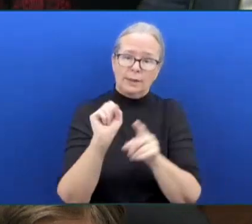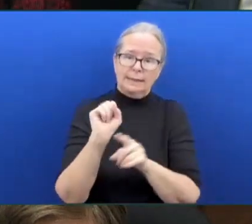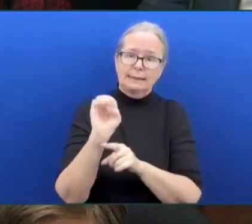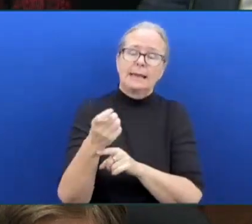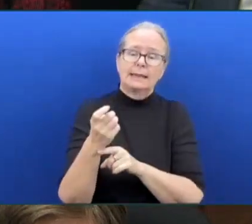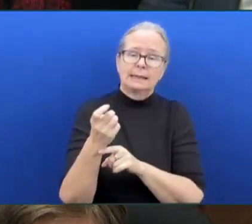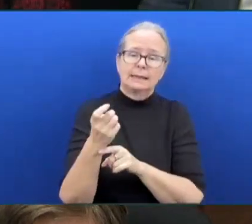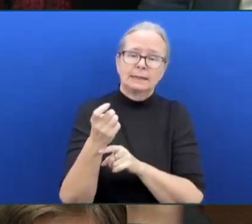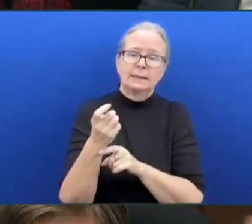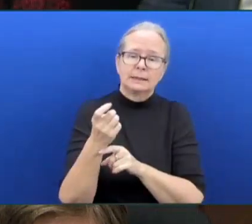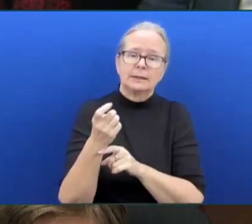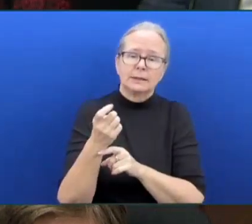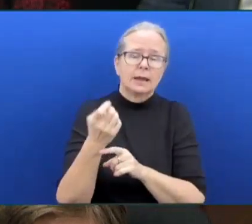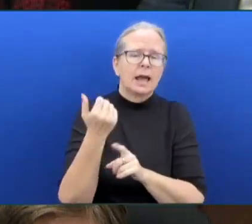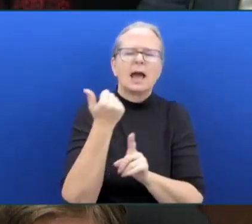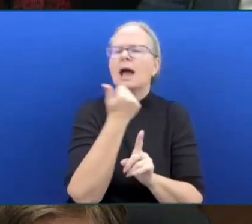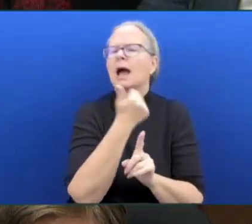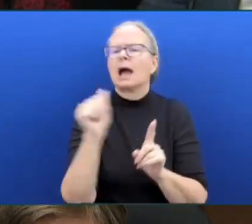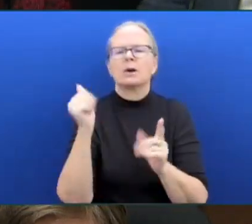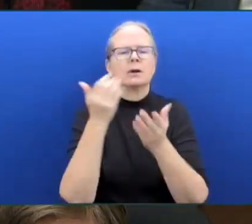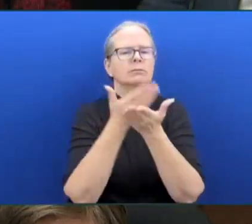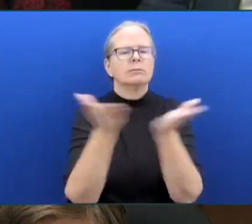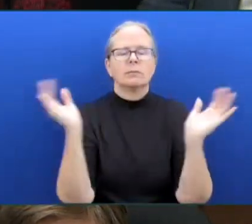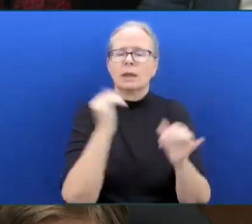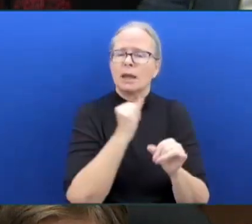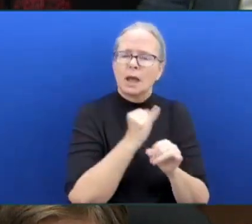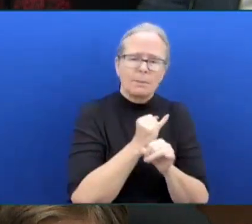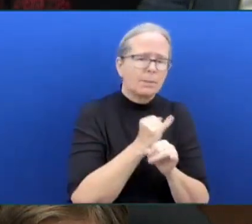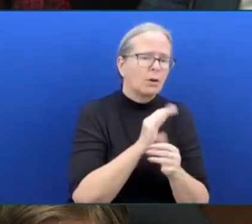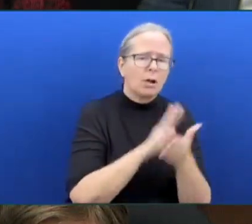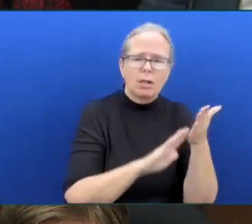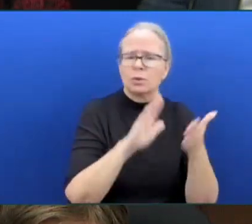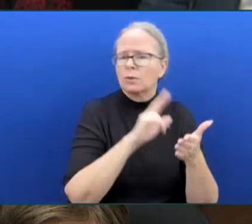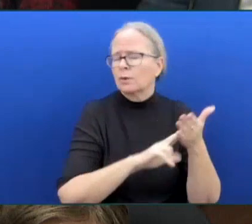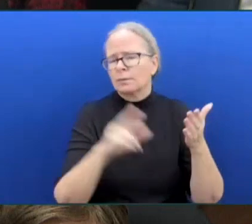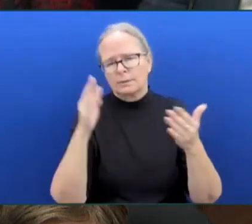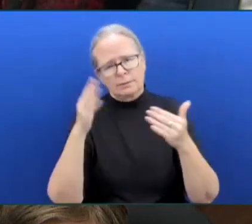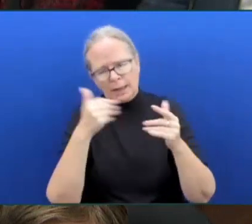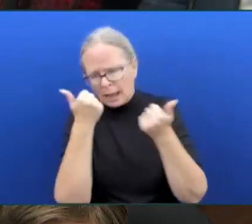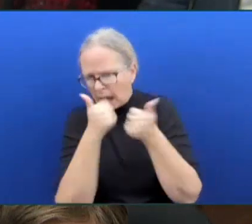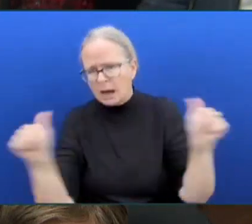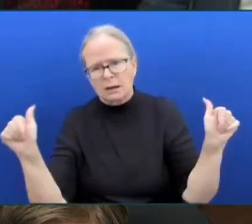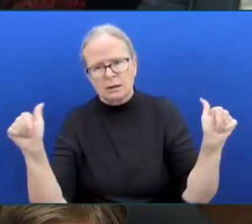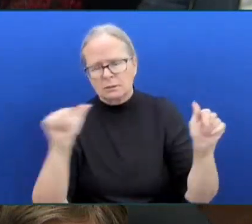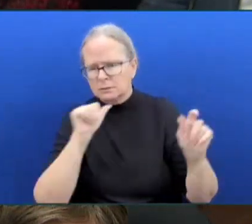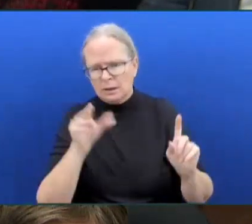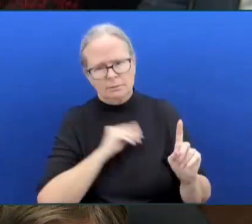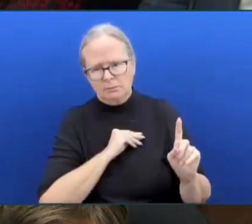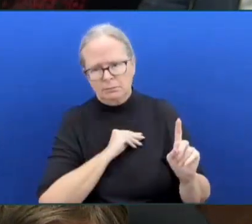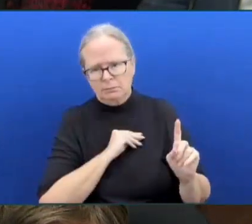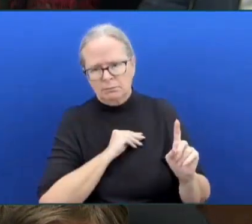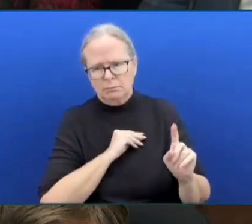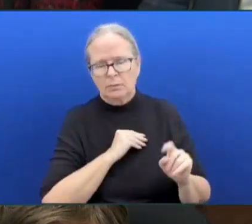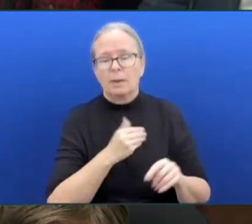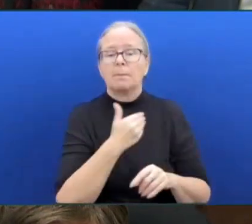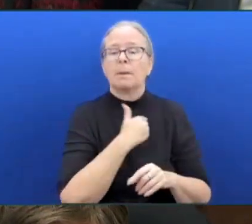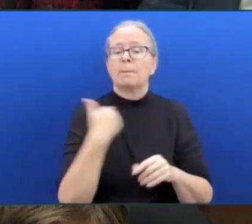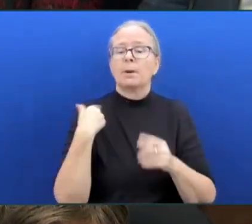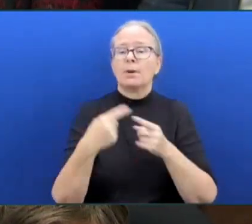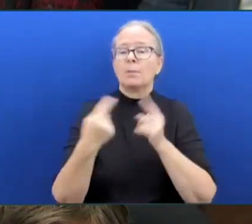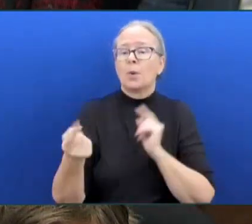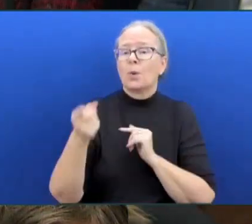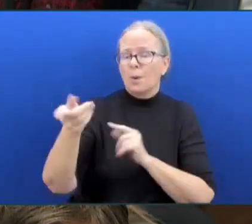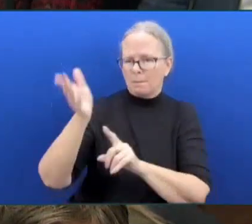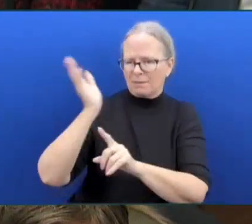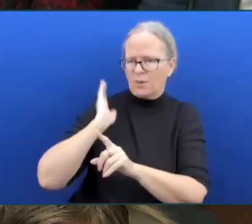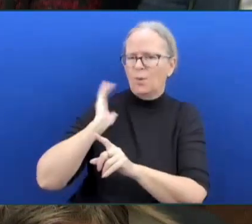Speaker. And I do appreciate that the members opposite, when they were on this side of the House, they did have sexual violence